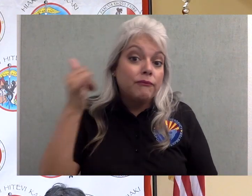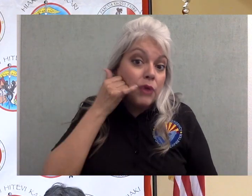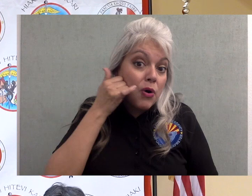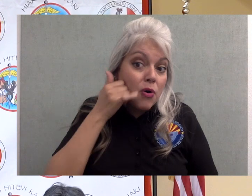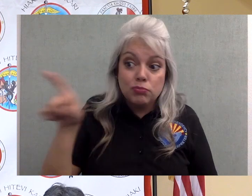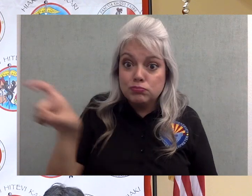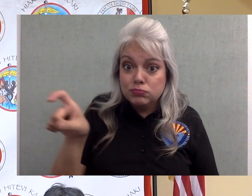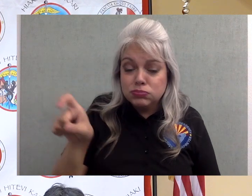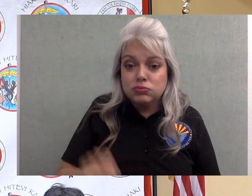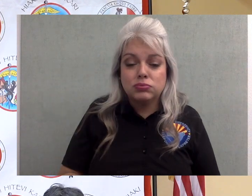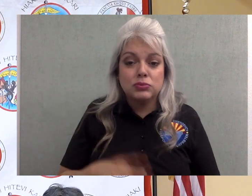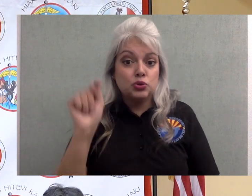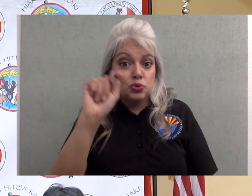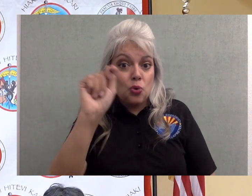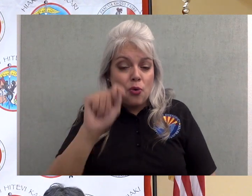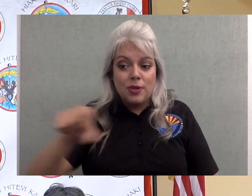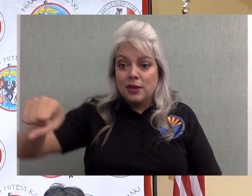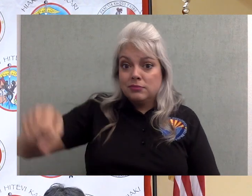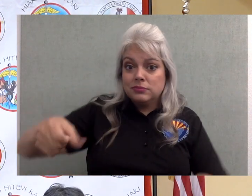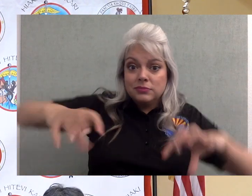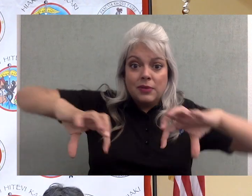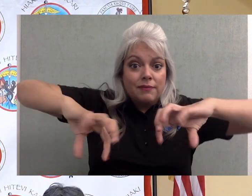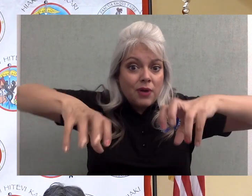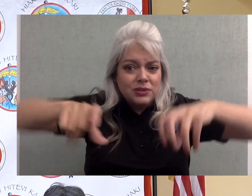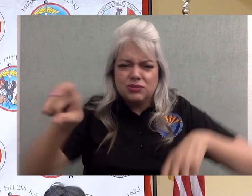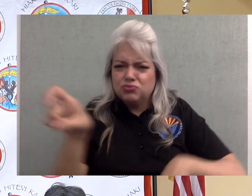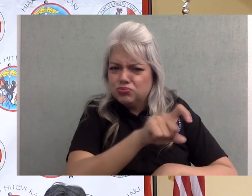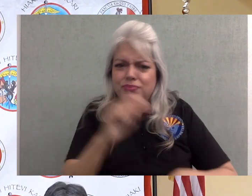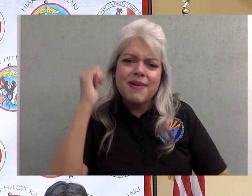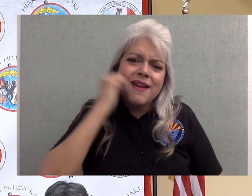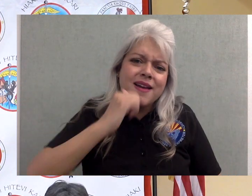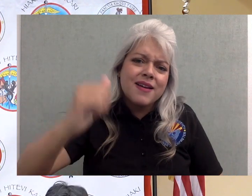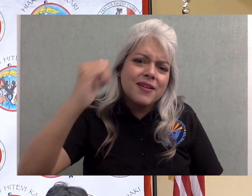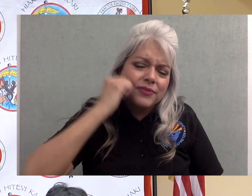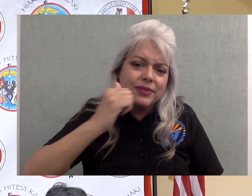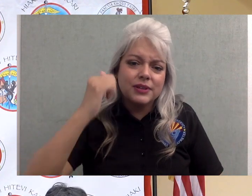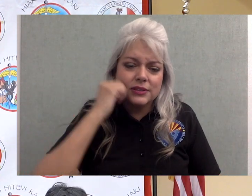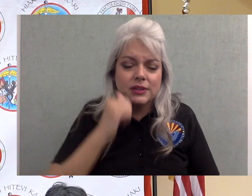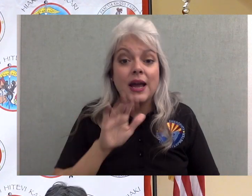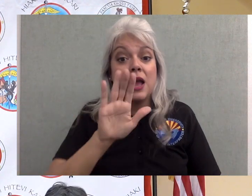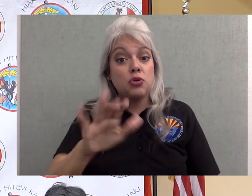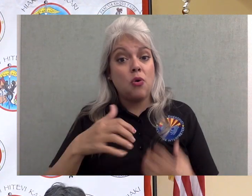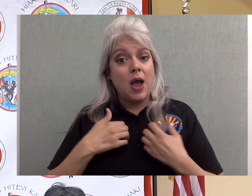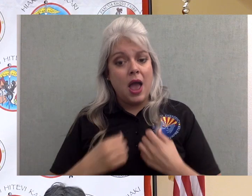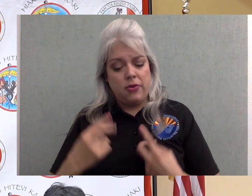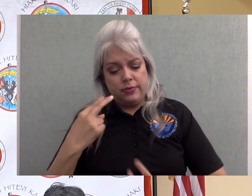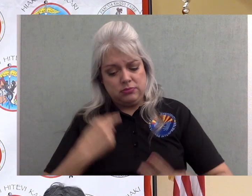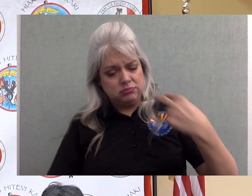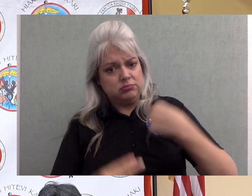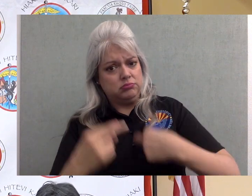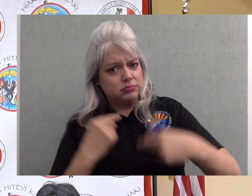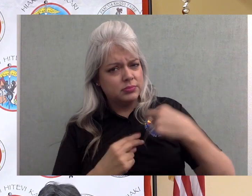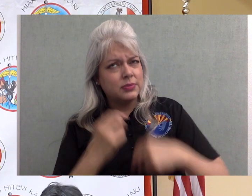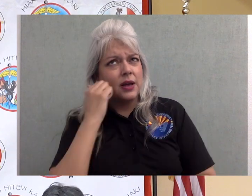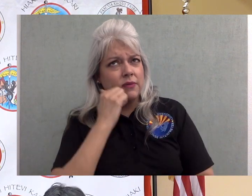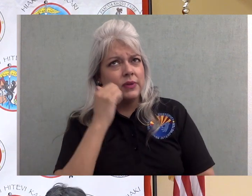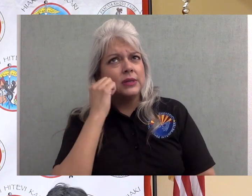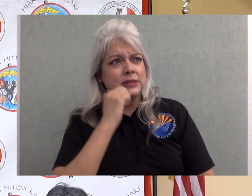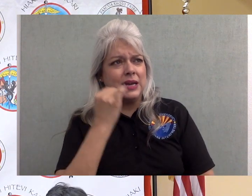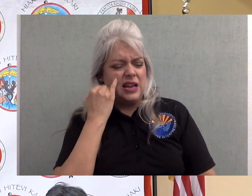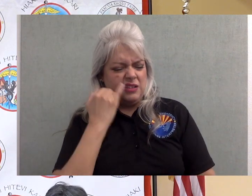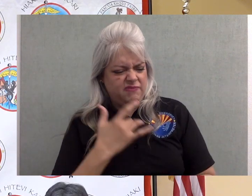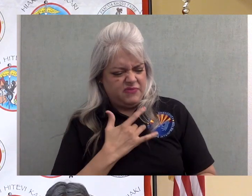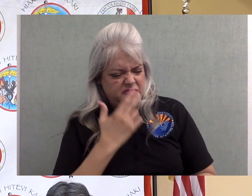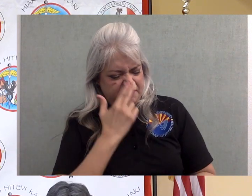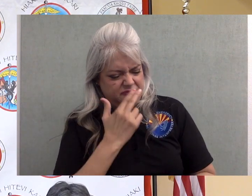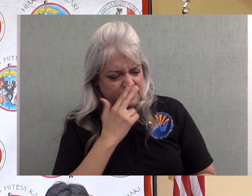keyboards, toilets, faucets, and sinks. And monitor your health daily. Be alert for symptoms like fever,